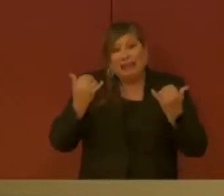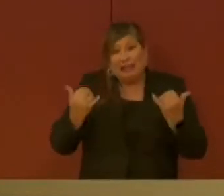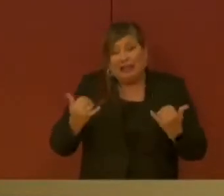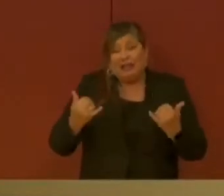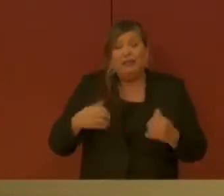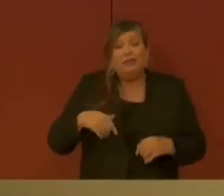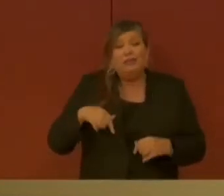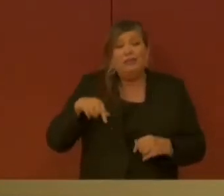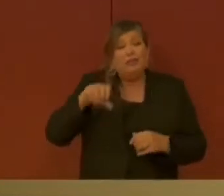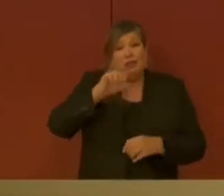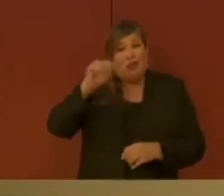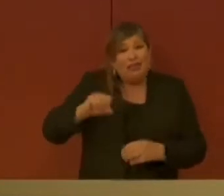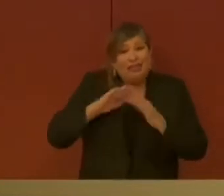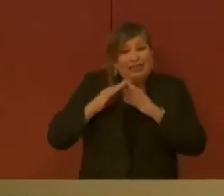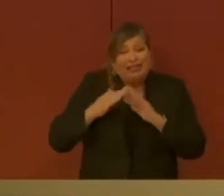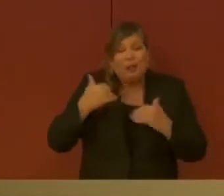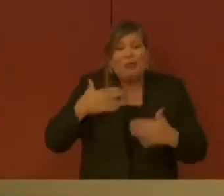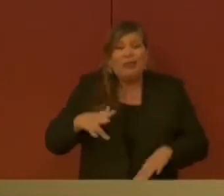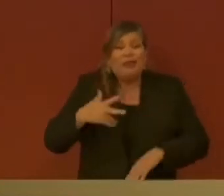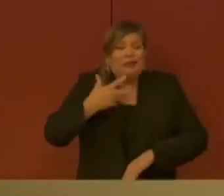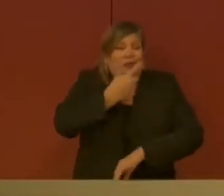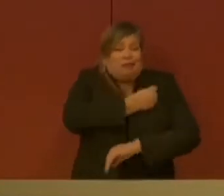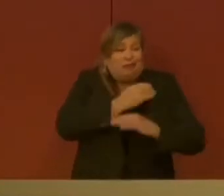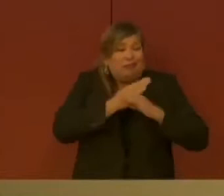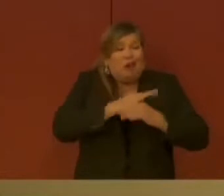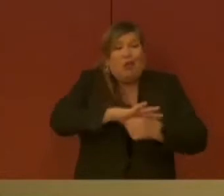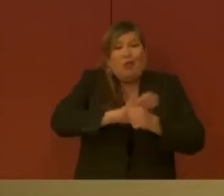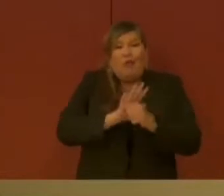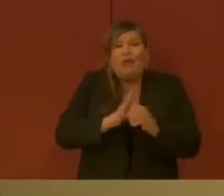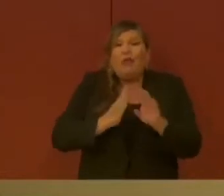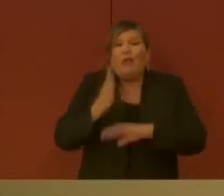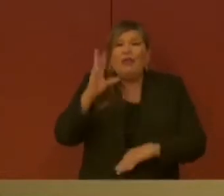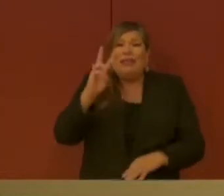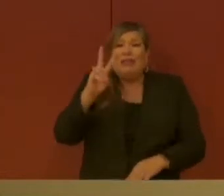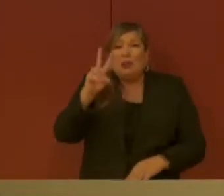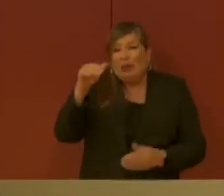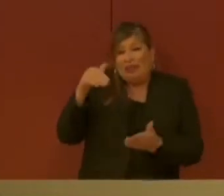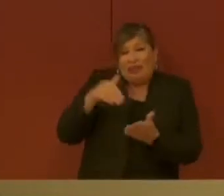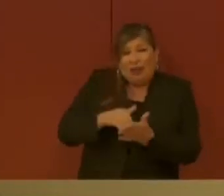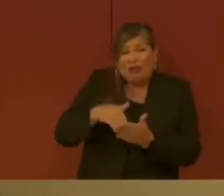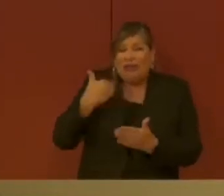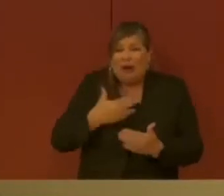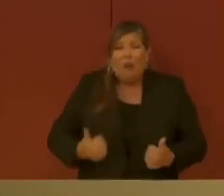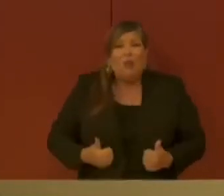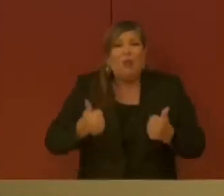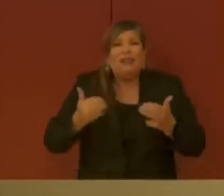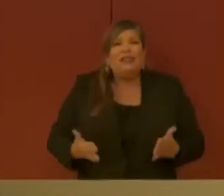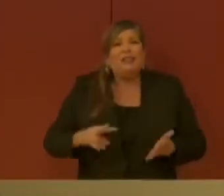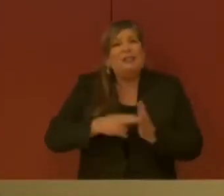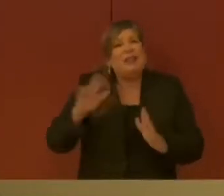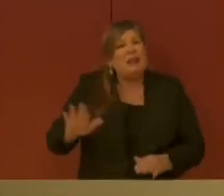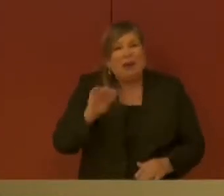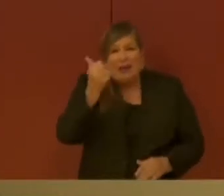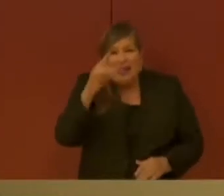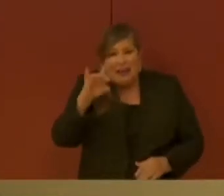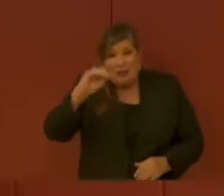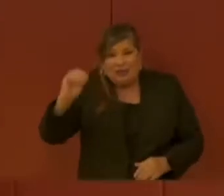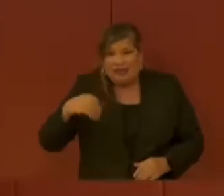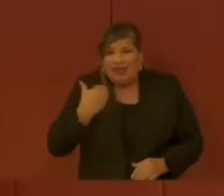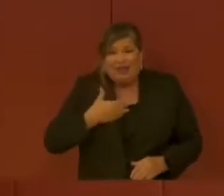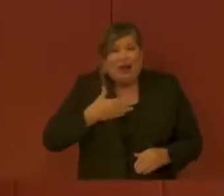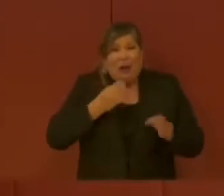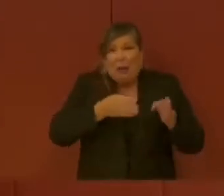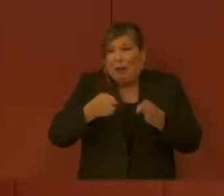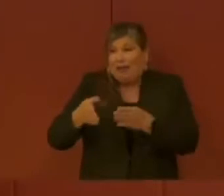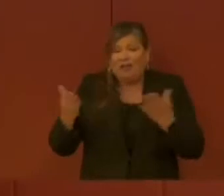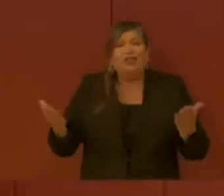we've been able to vaccinate over 62,000 residents, which is about 18% of our population. So we are making